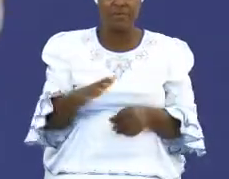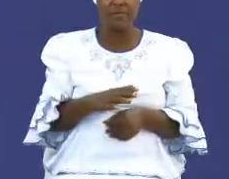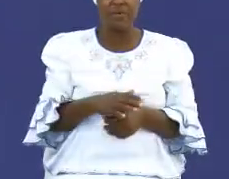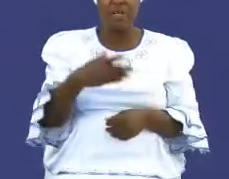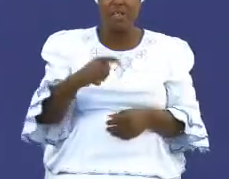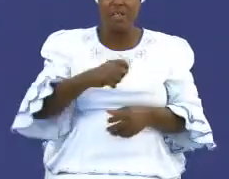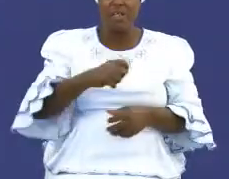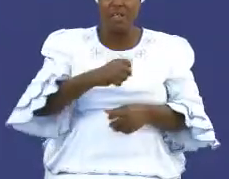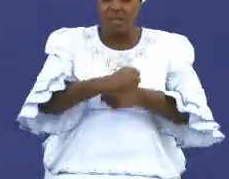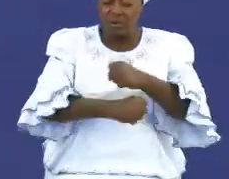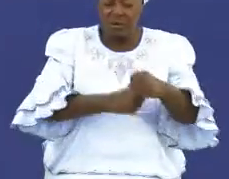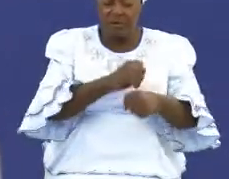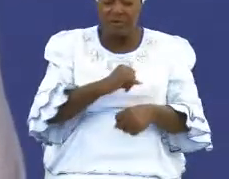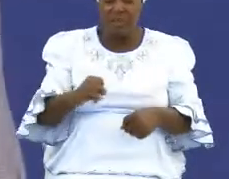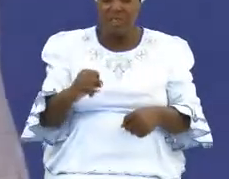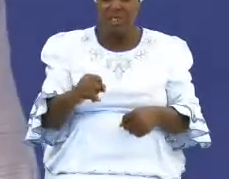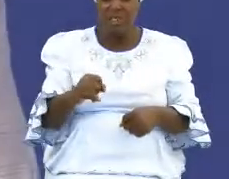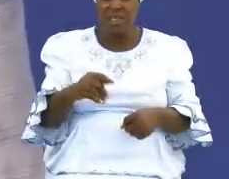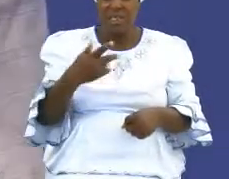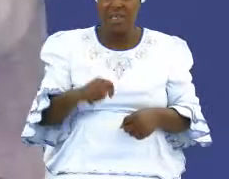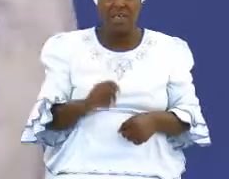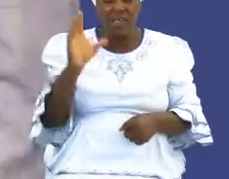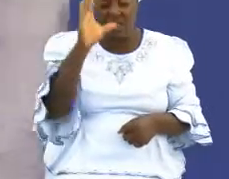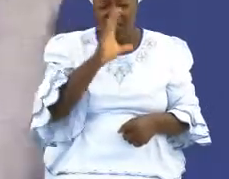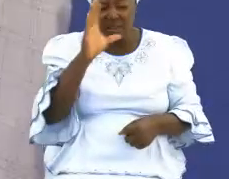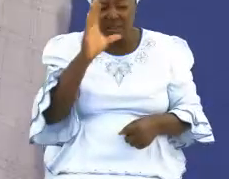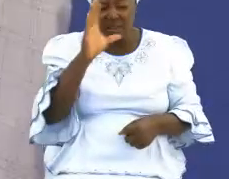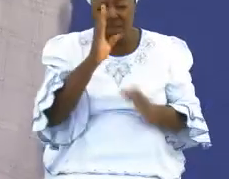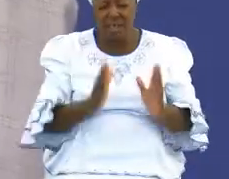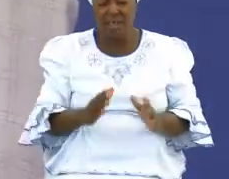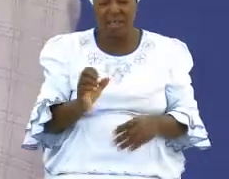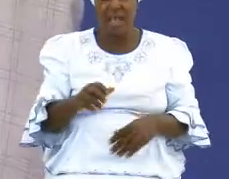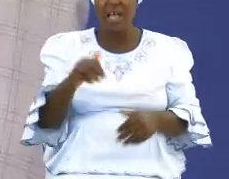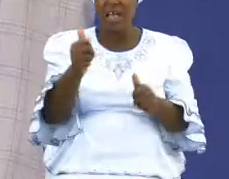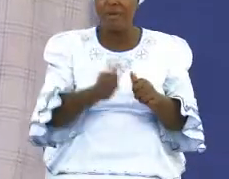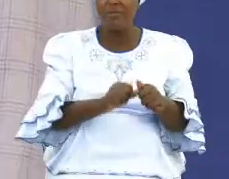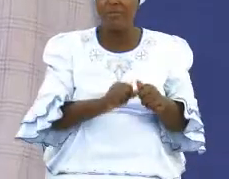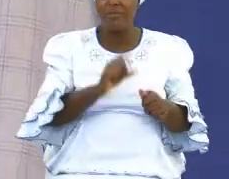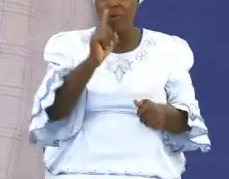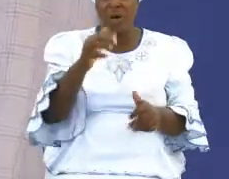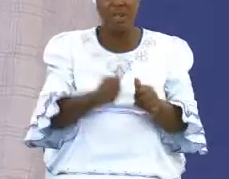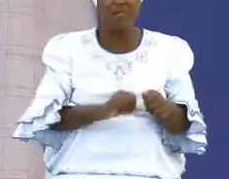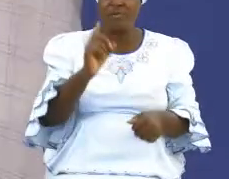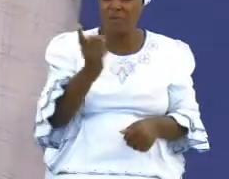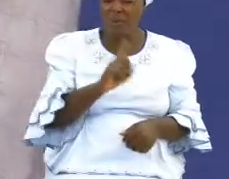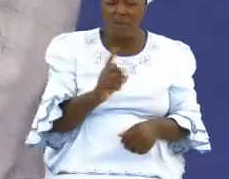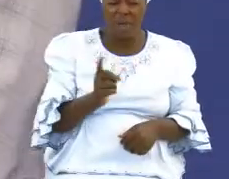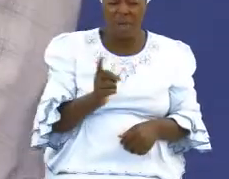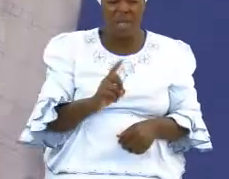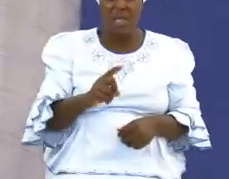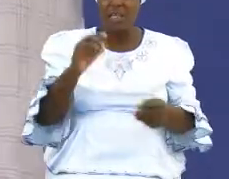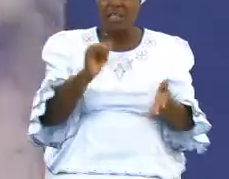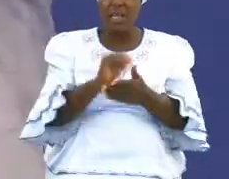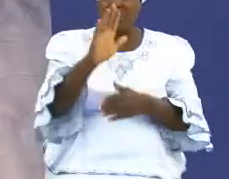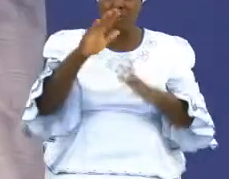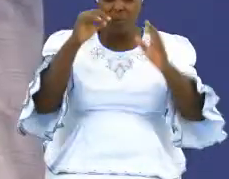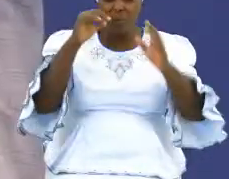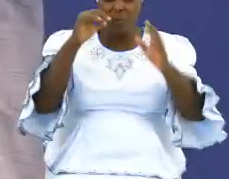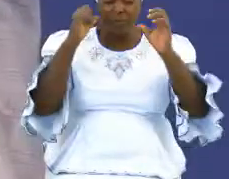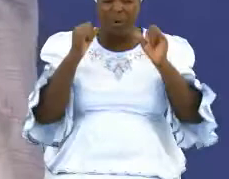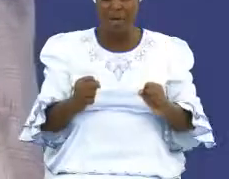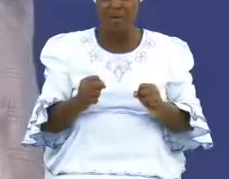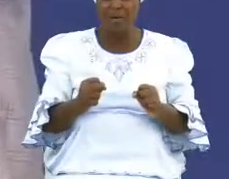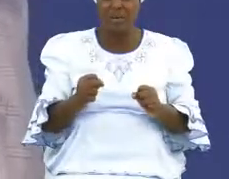suffering, the seekers, everyone, everywhere, that your power in